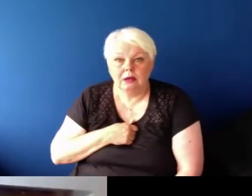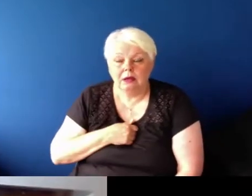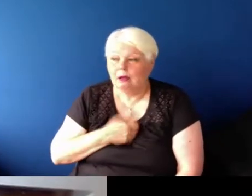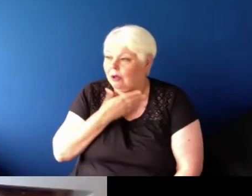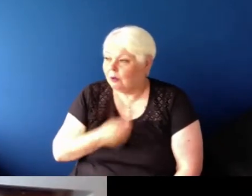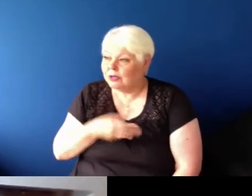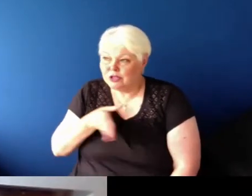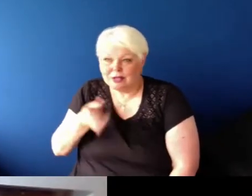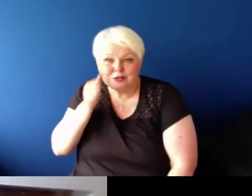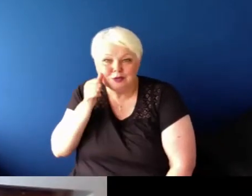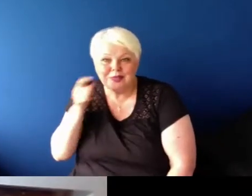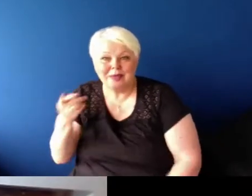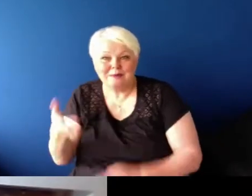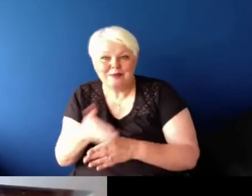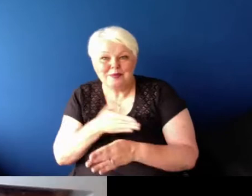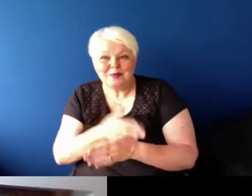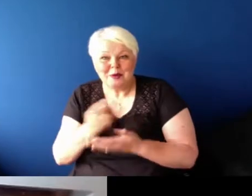before?